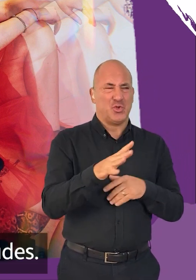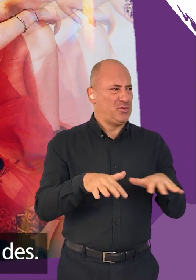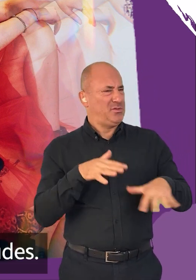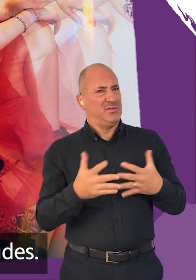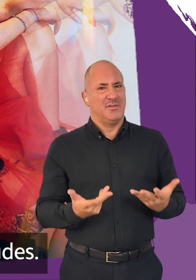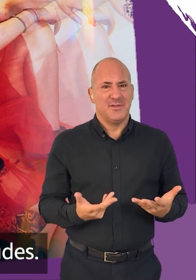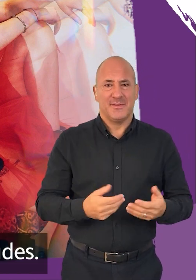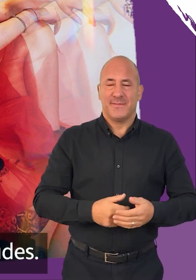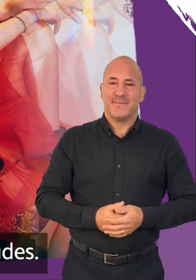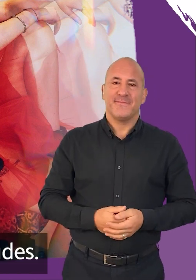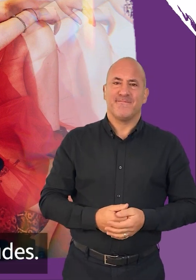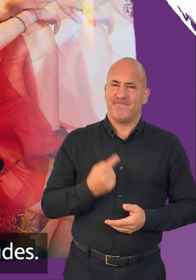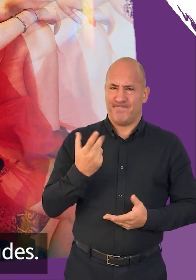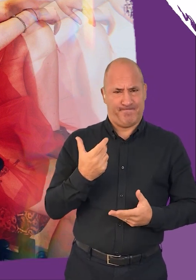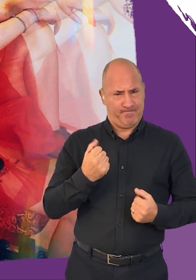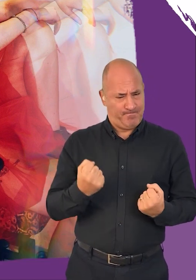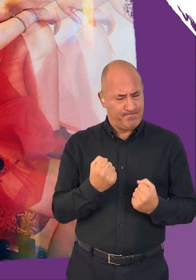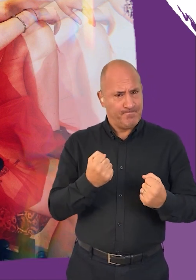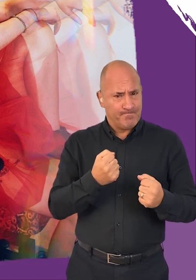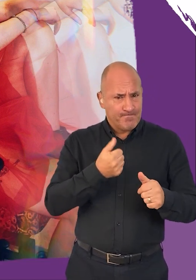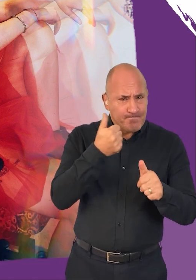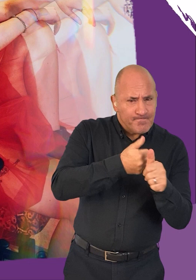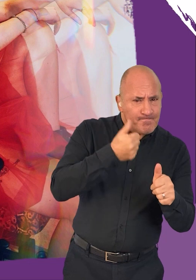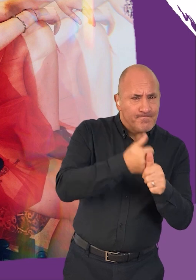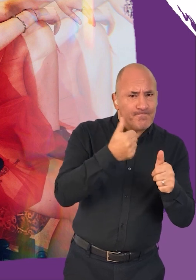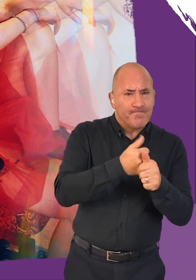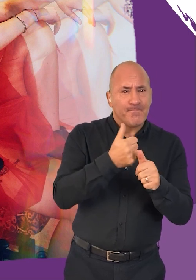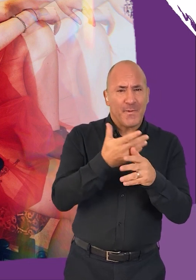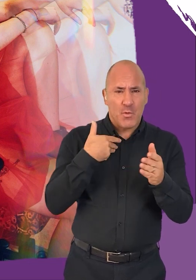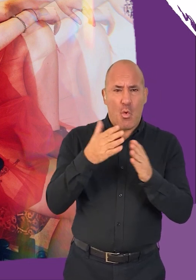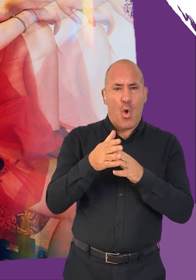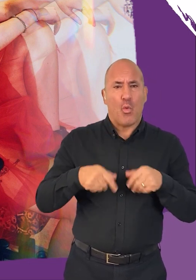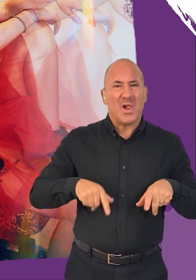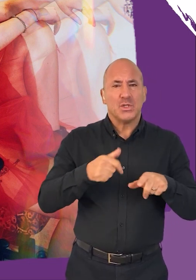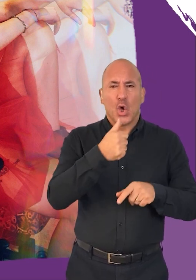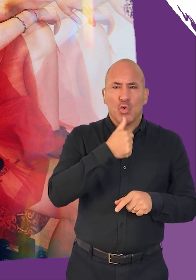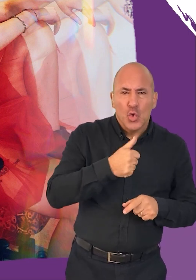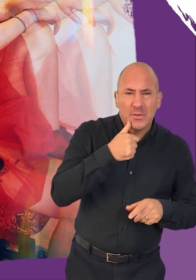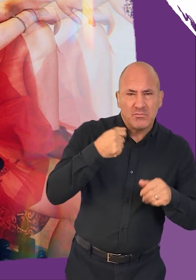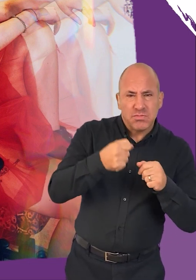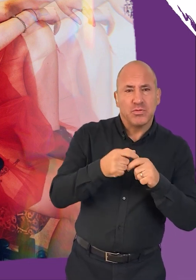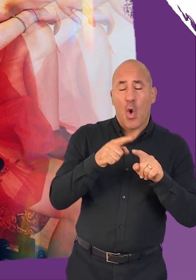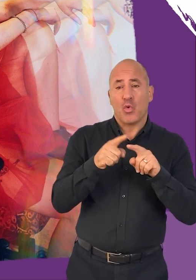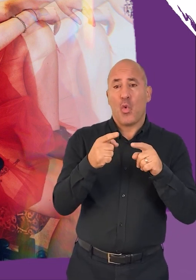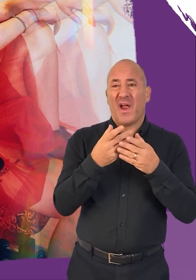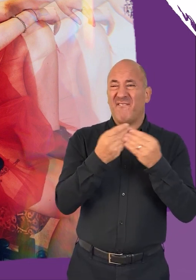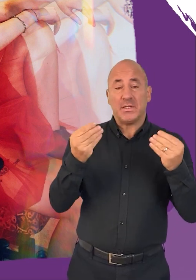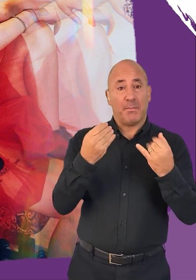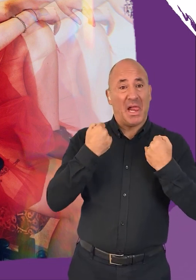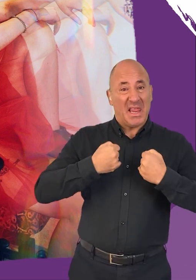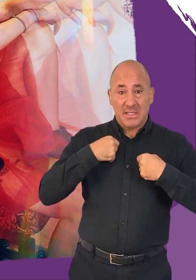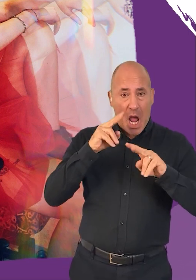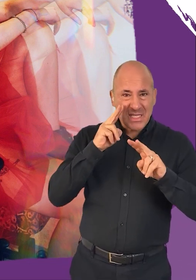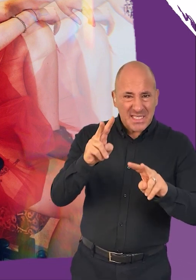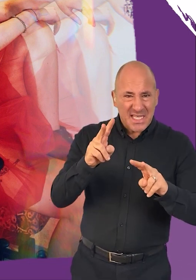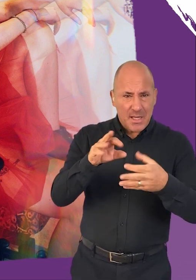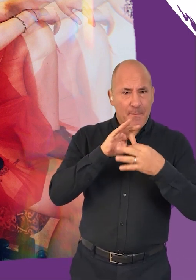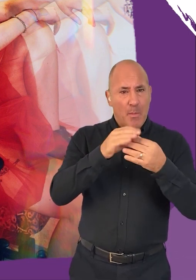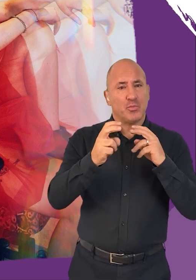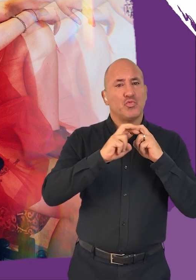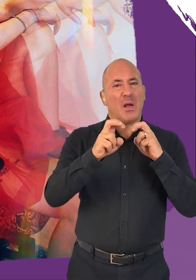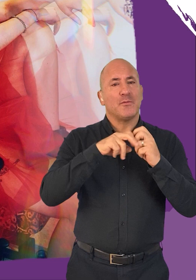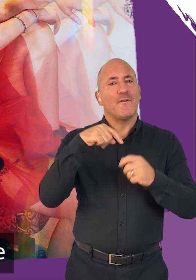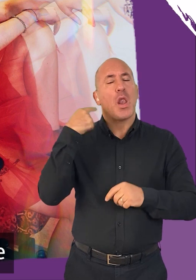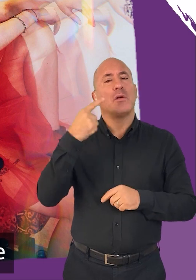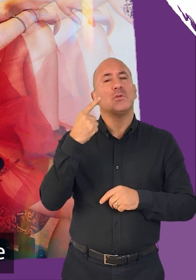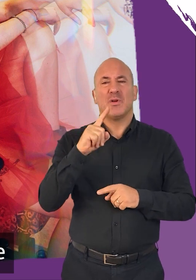across ableist attitudes. Alice is a strong advocate for ambulatory wheelchair users and those with invisible illnesses,